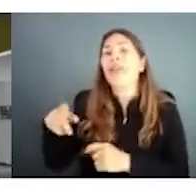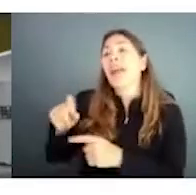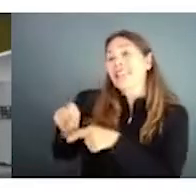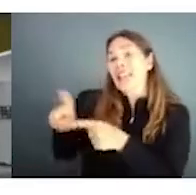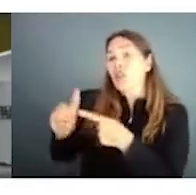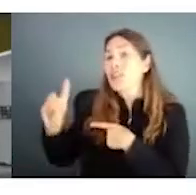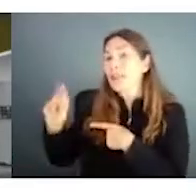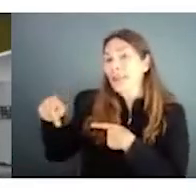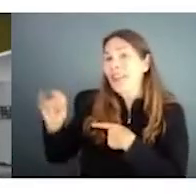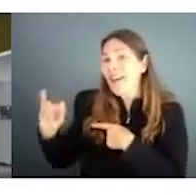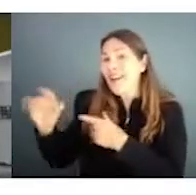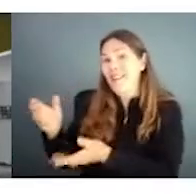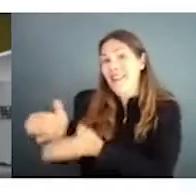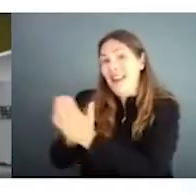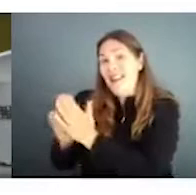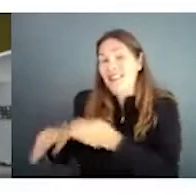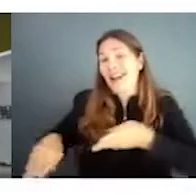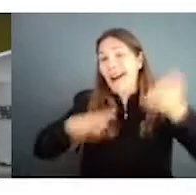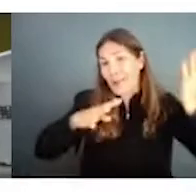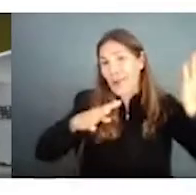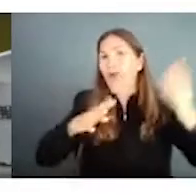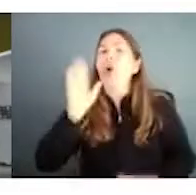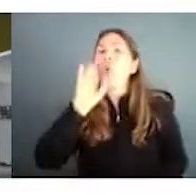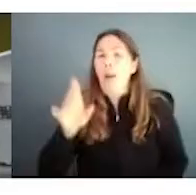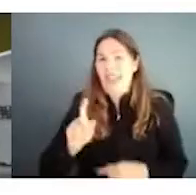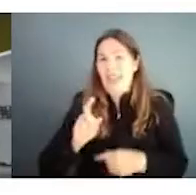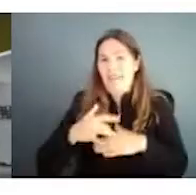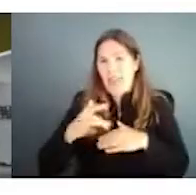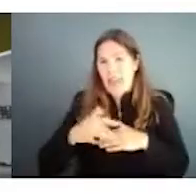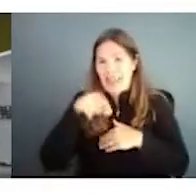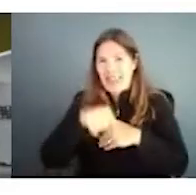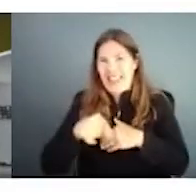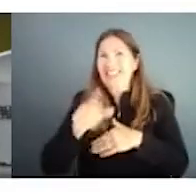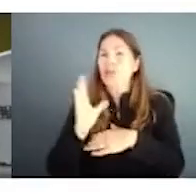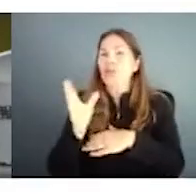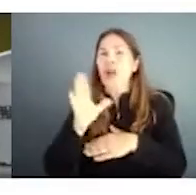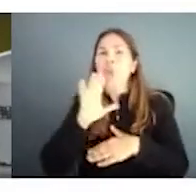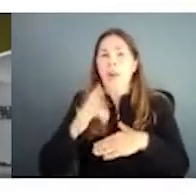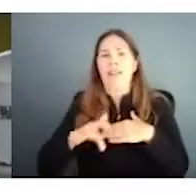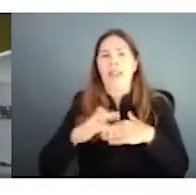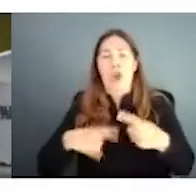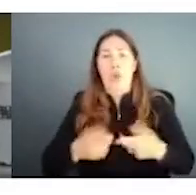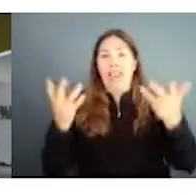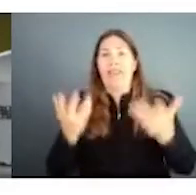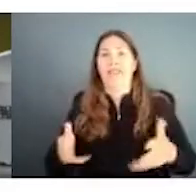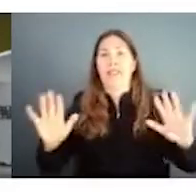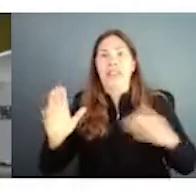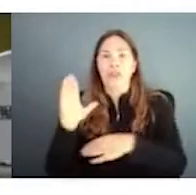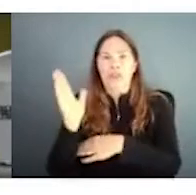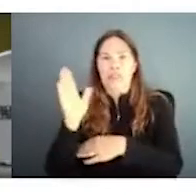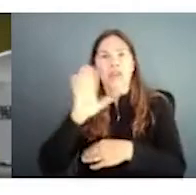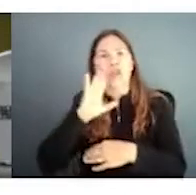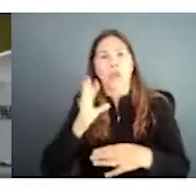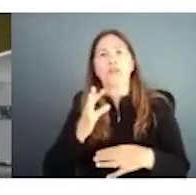that as well. So that should be available. This presentation should be available to you as soon as we end the presentation.